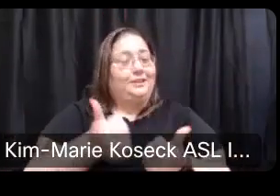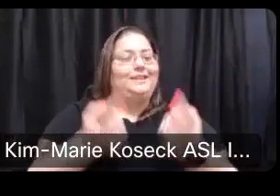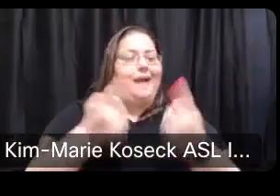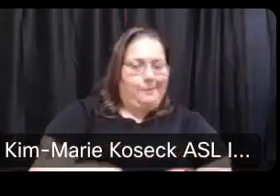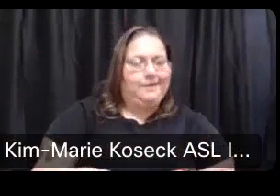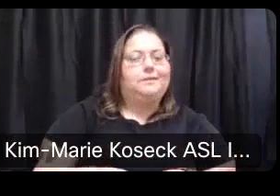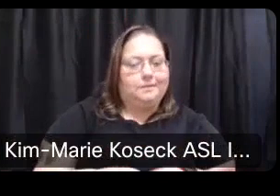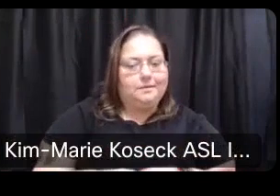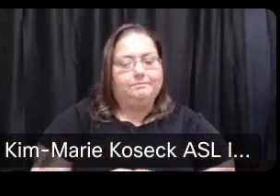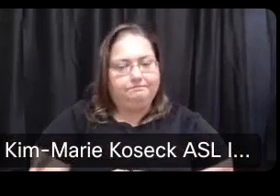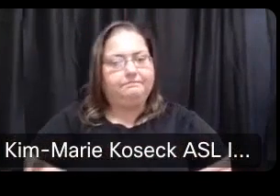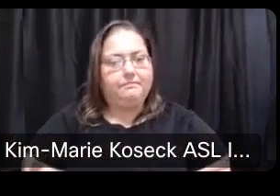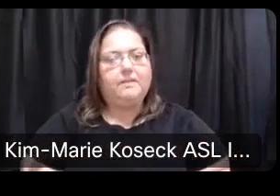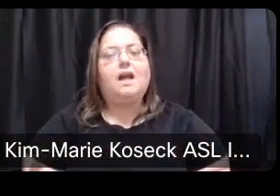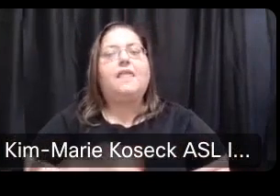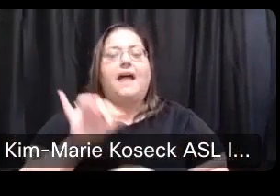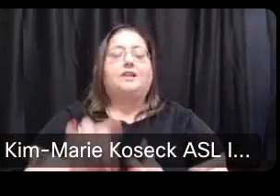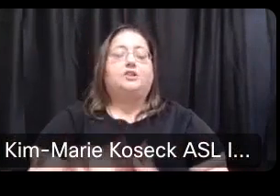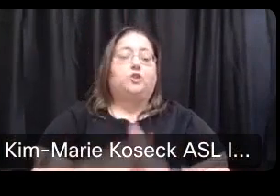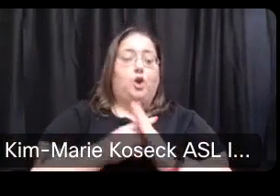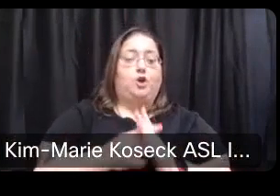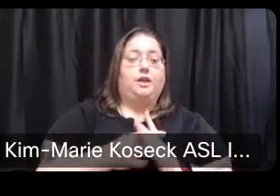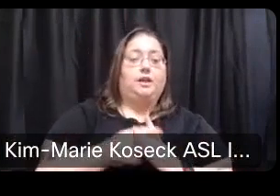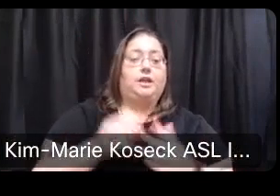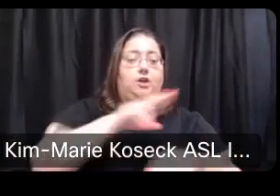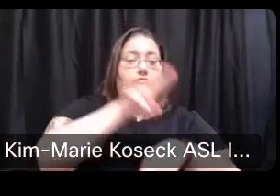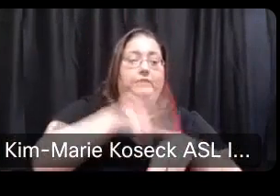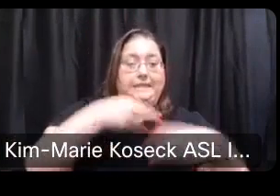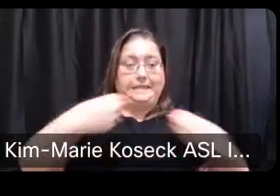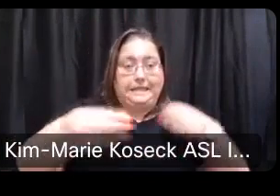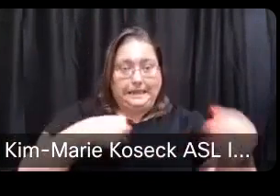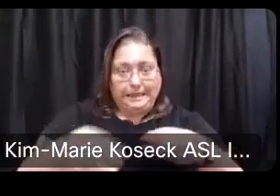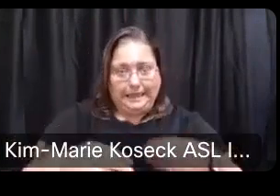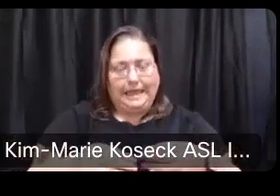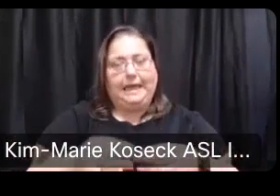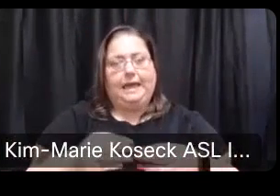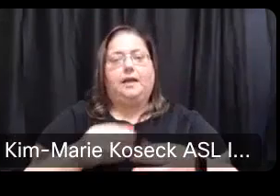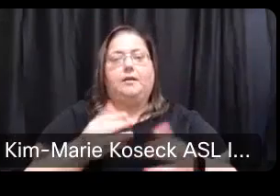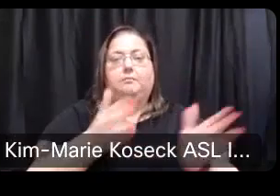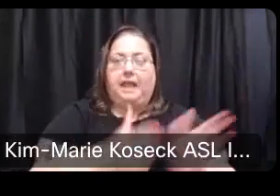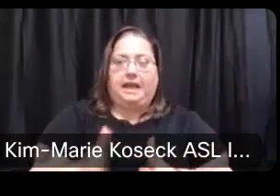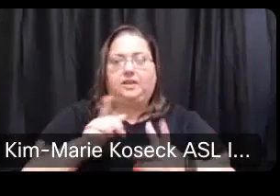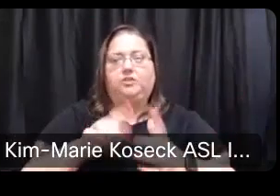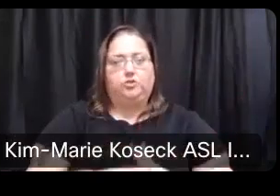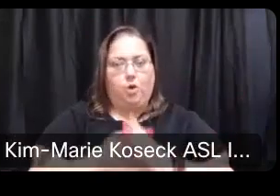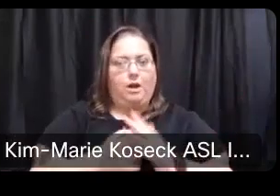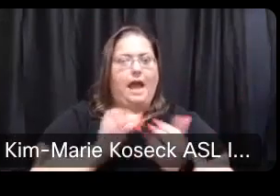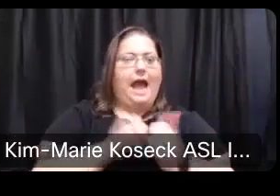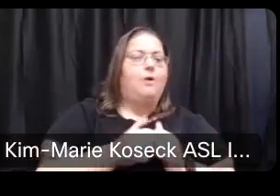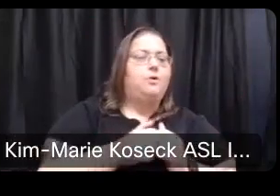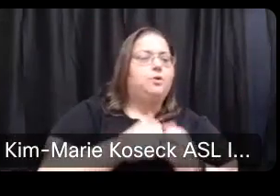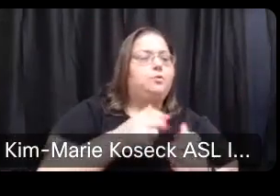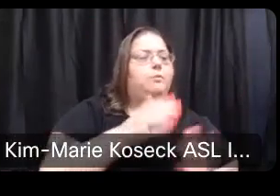plans catapulted the resiliency movement forward, but it also got municipalities thinking about how to plan for